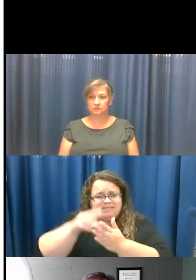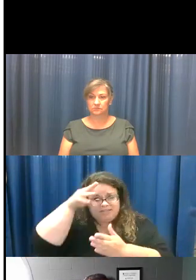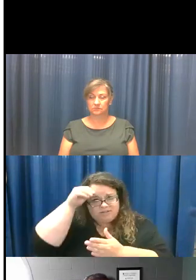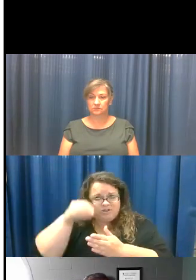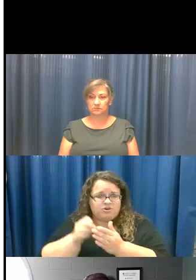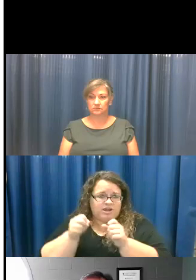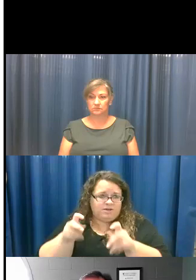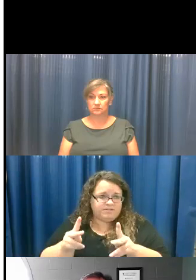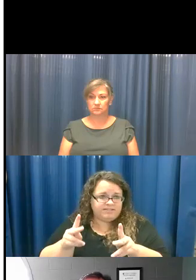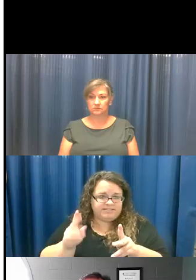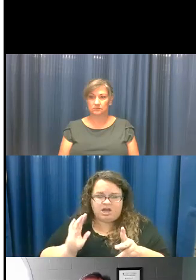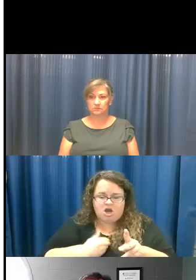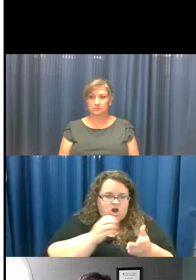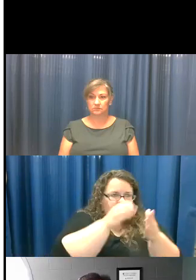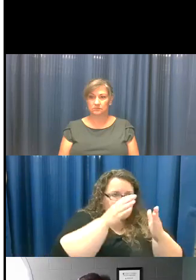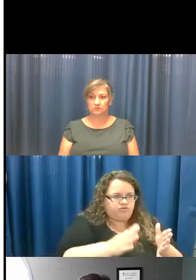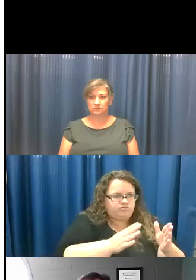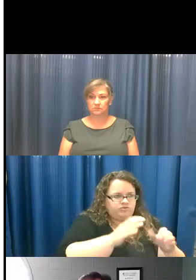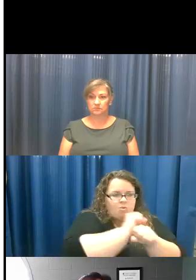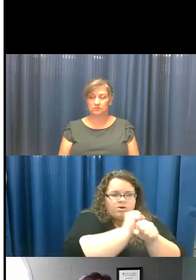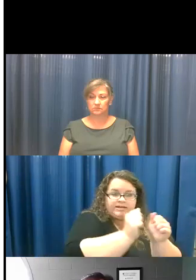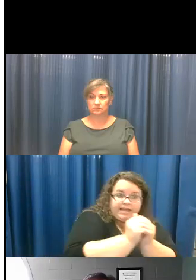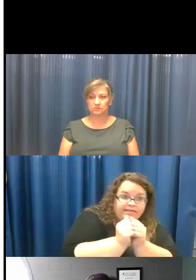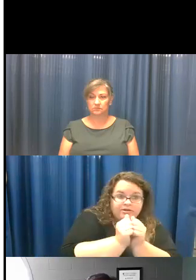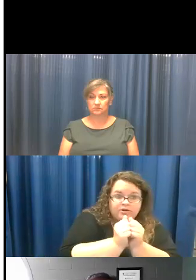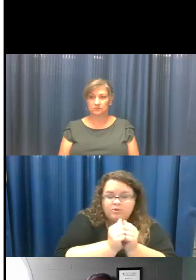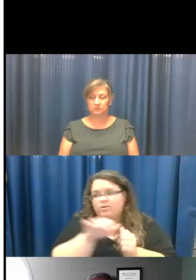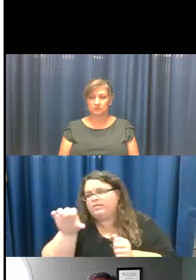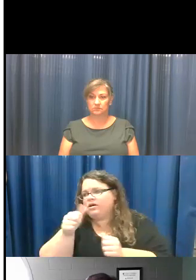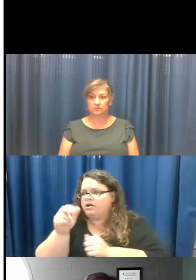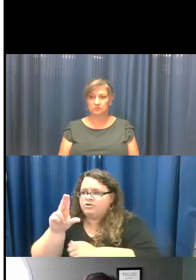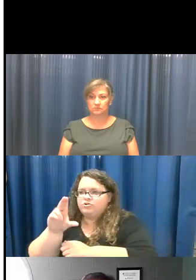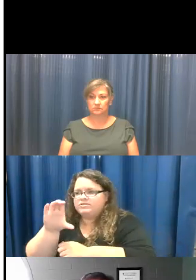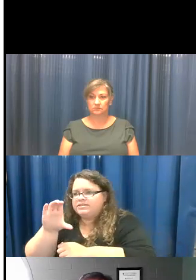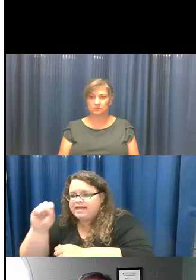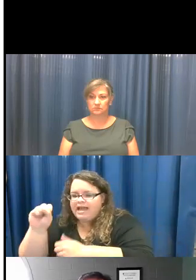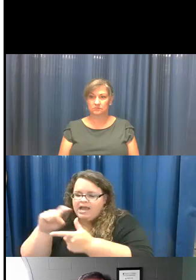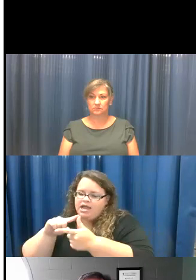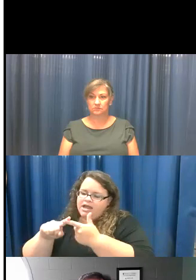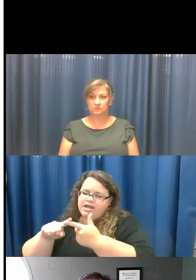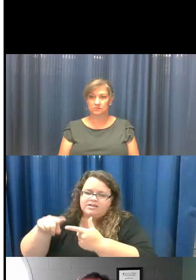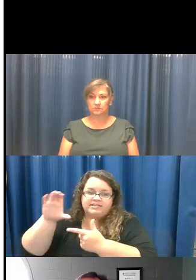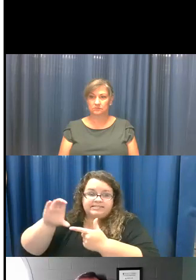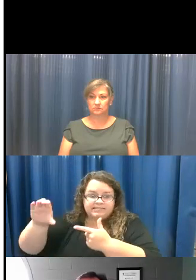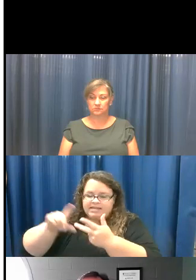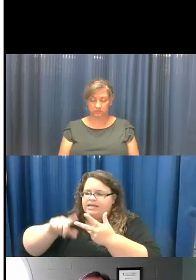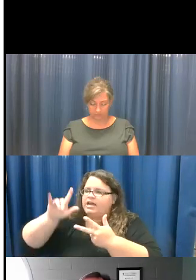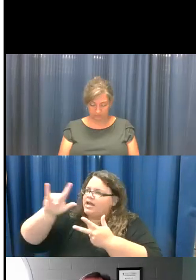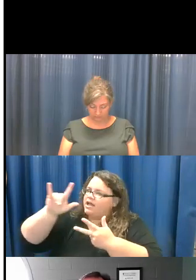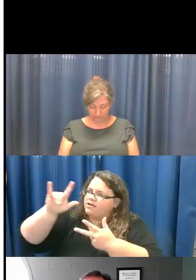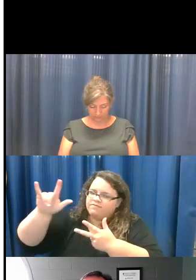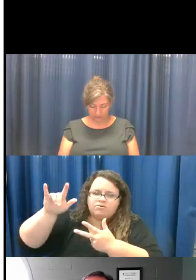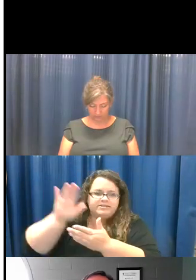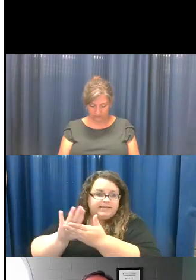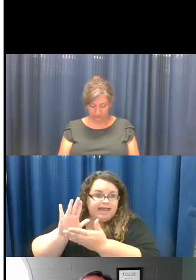work alongside students from UCCS, Colorado College, United States Air Force Academy. Our